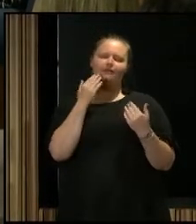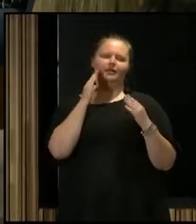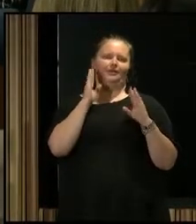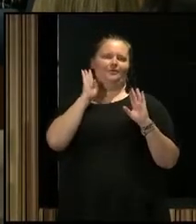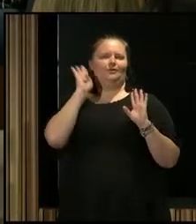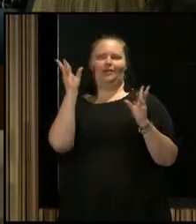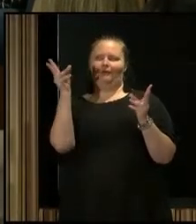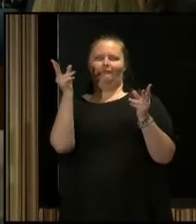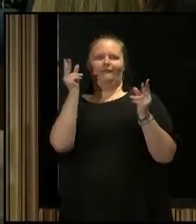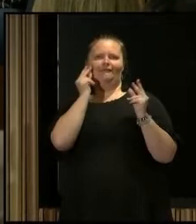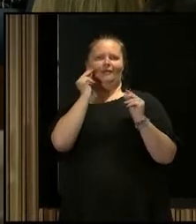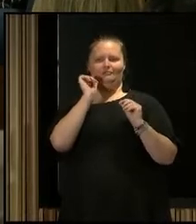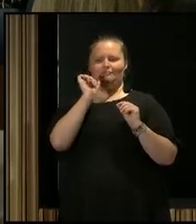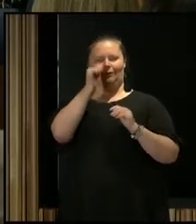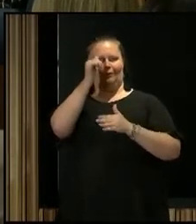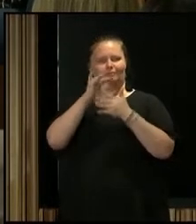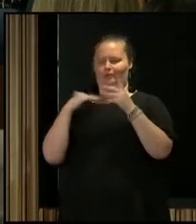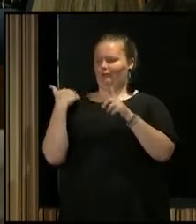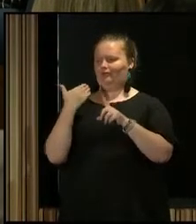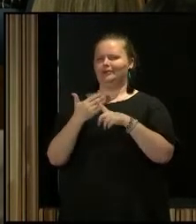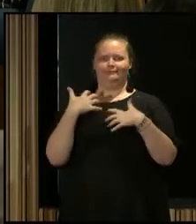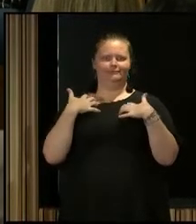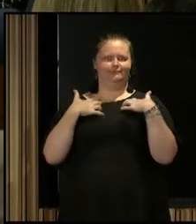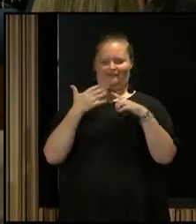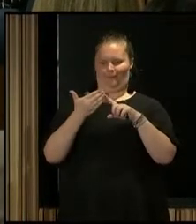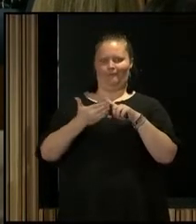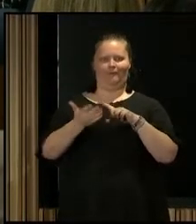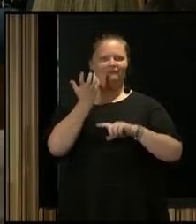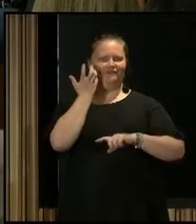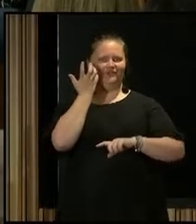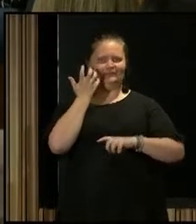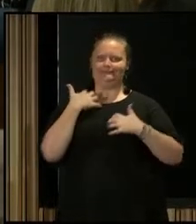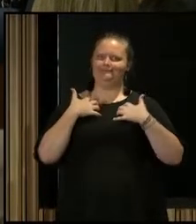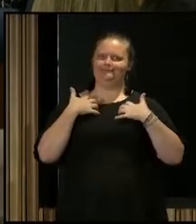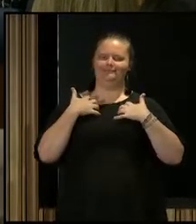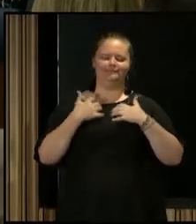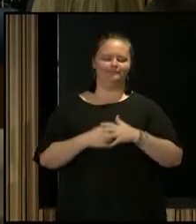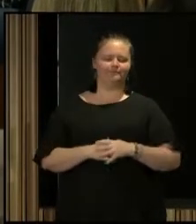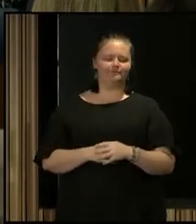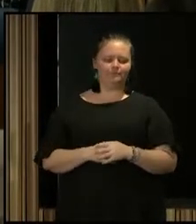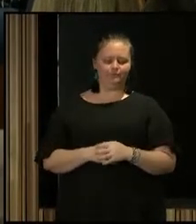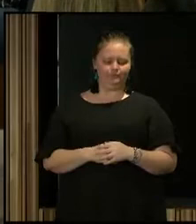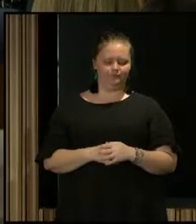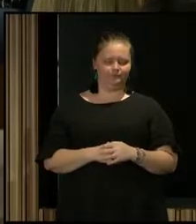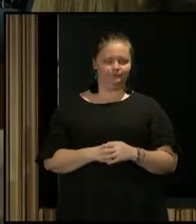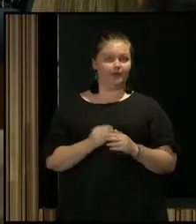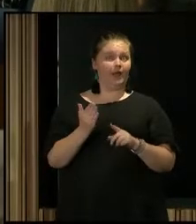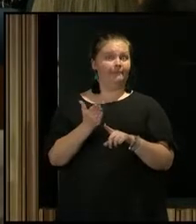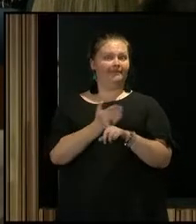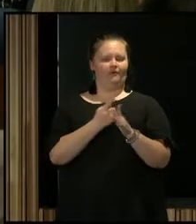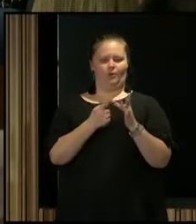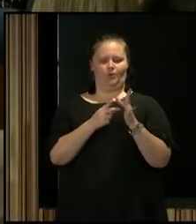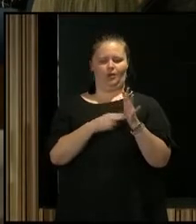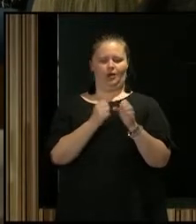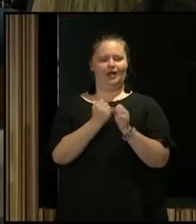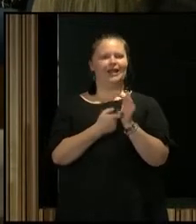what you've done, and so exciting to see what you have planned in the future. And just before Ingrid comes up, I